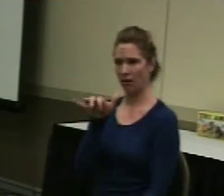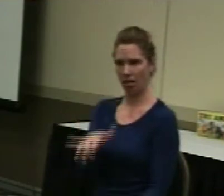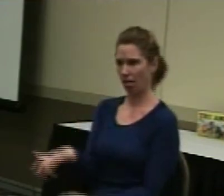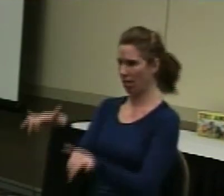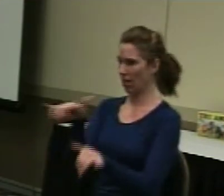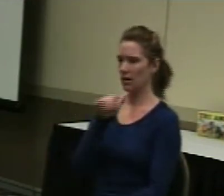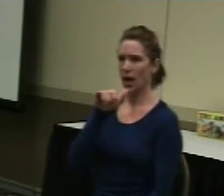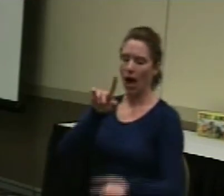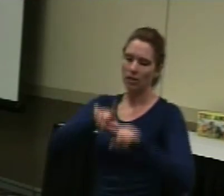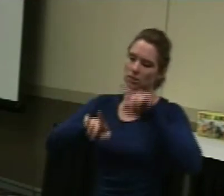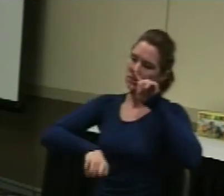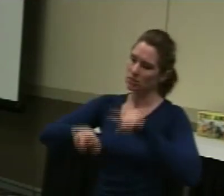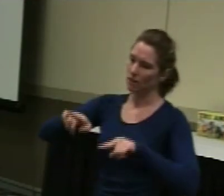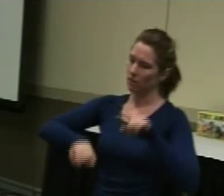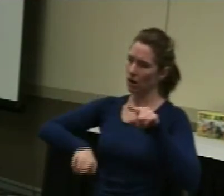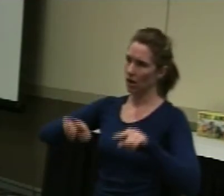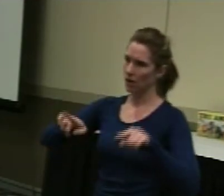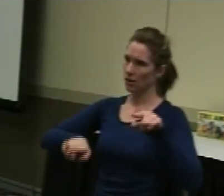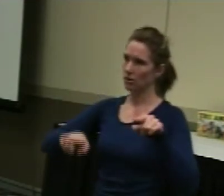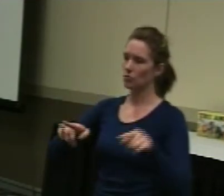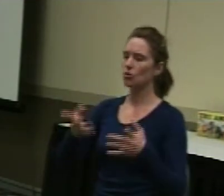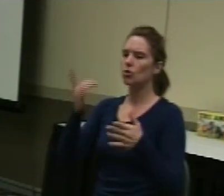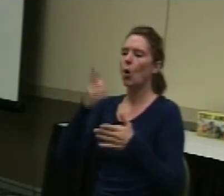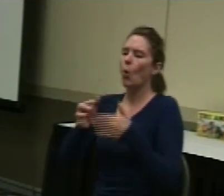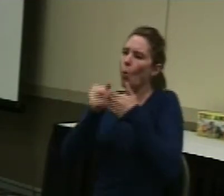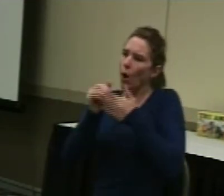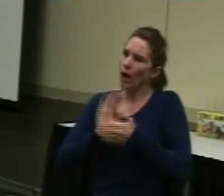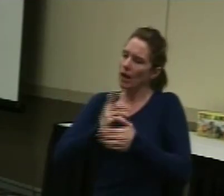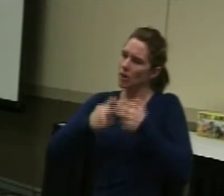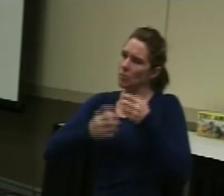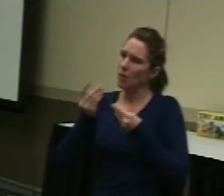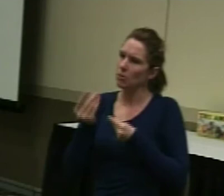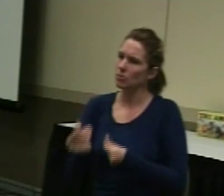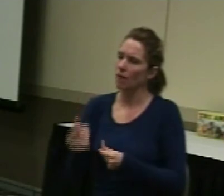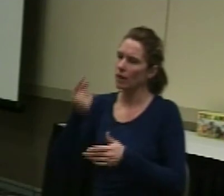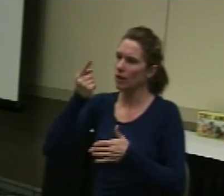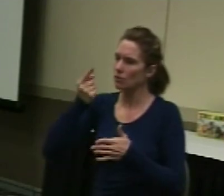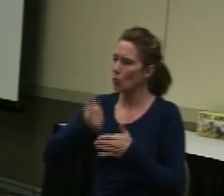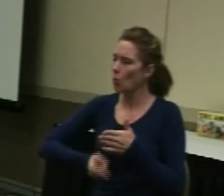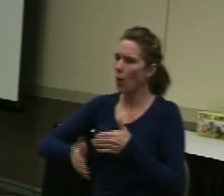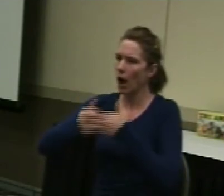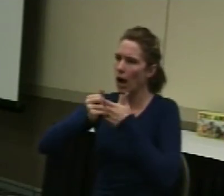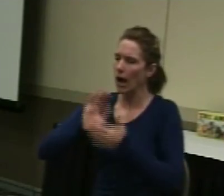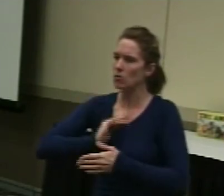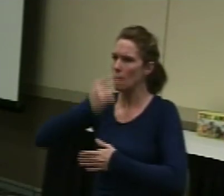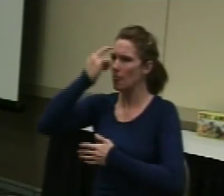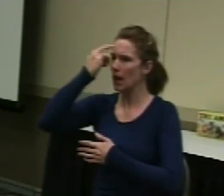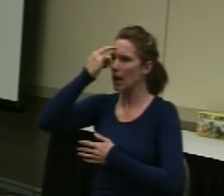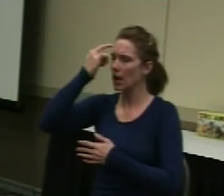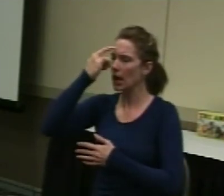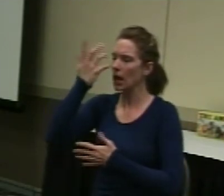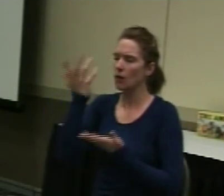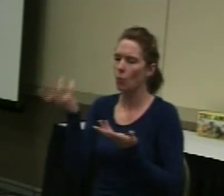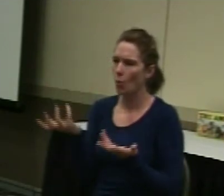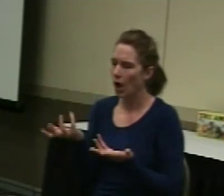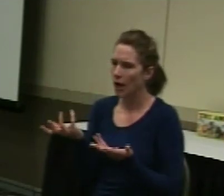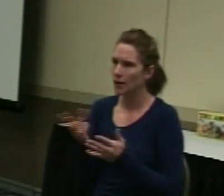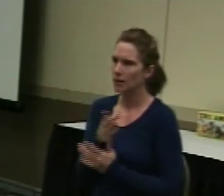what is it that guides our problem solving? What is it that guides our thinking? And